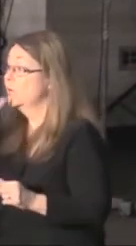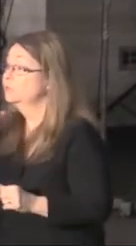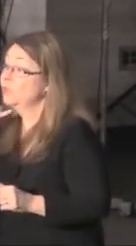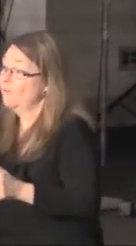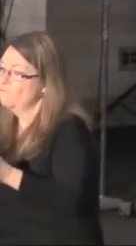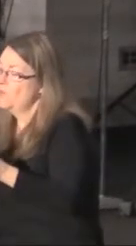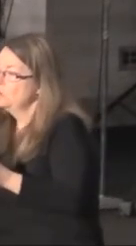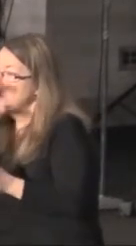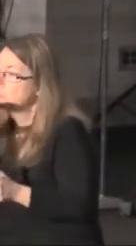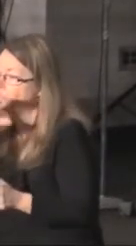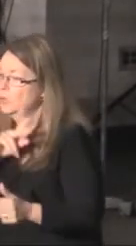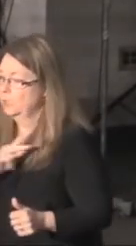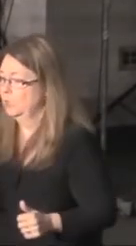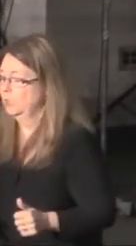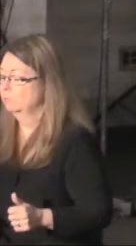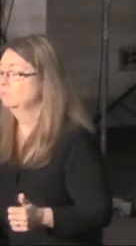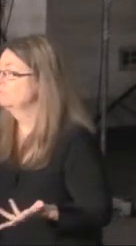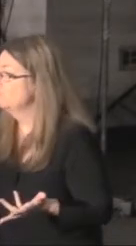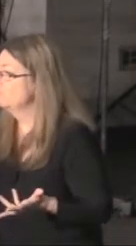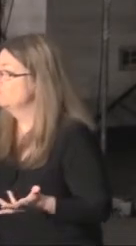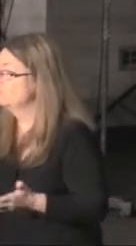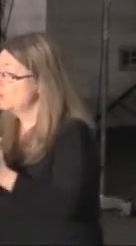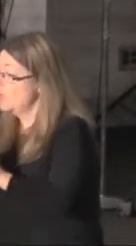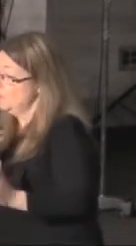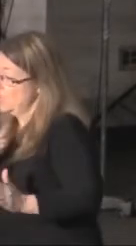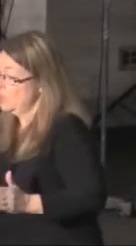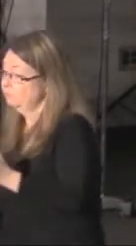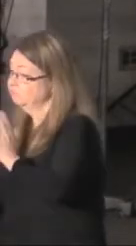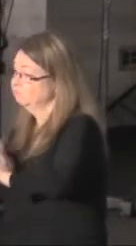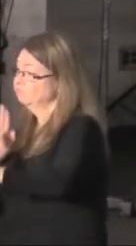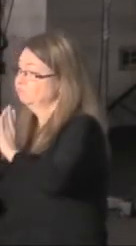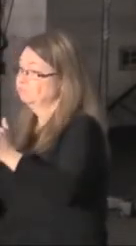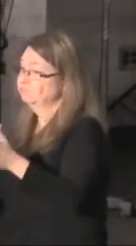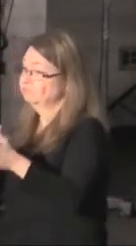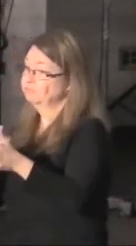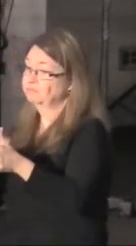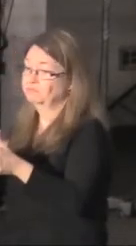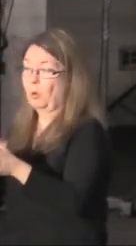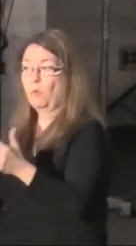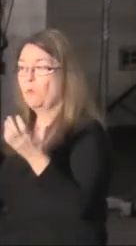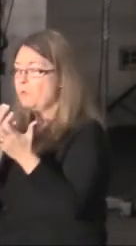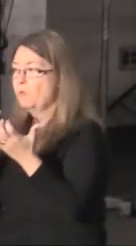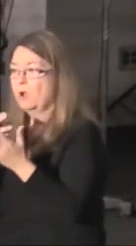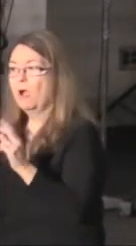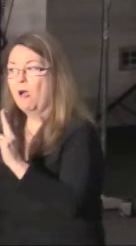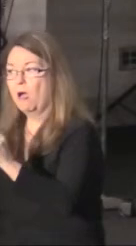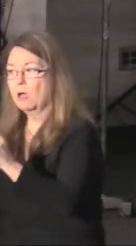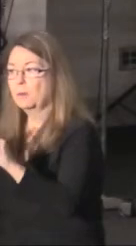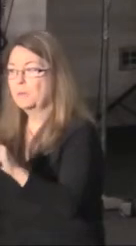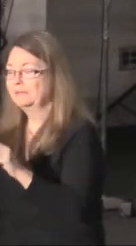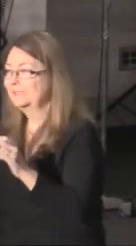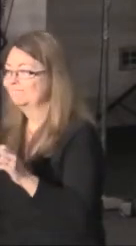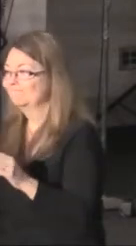was first looking for a king, when they first started out, to be a king in ancient times, number one, was an incredible honor, but they looked for a certain